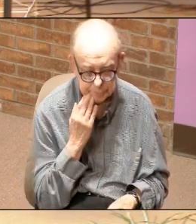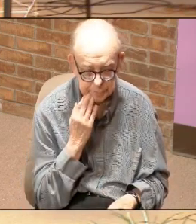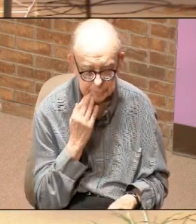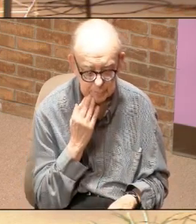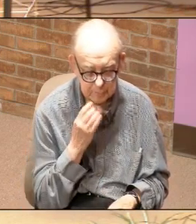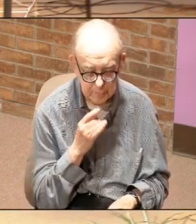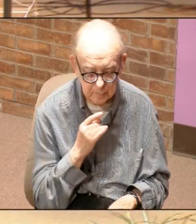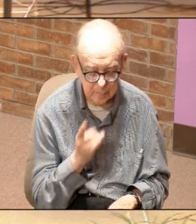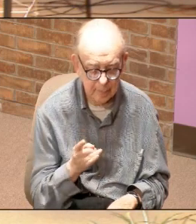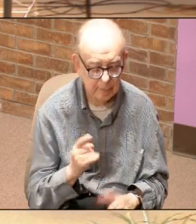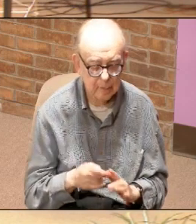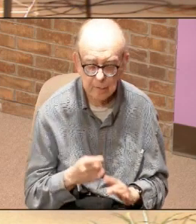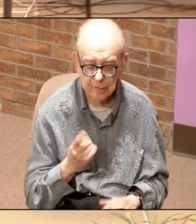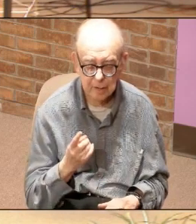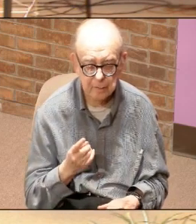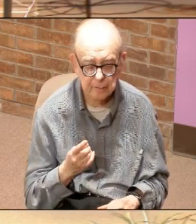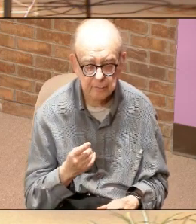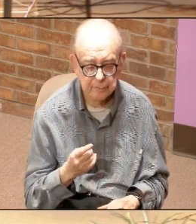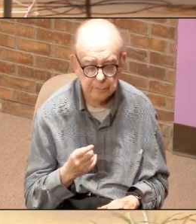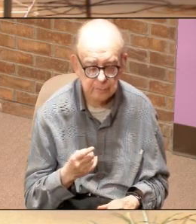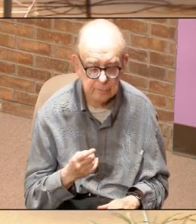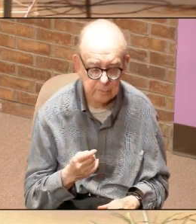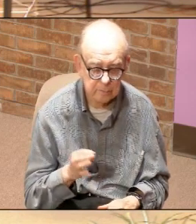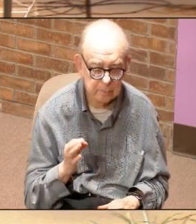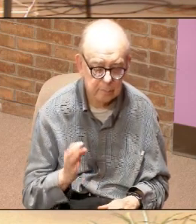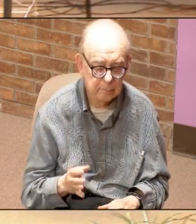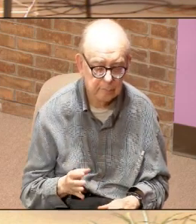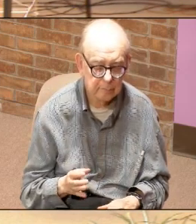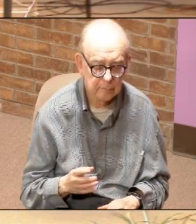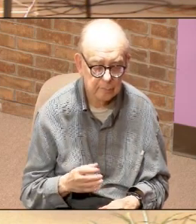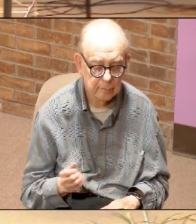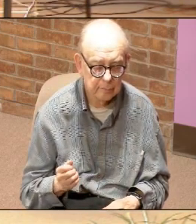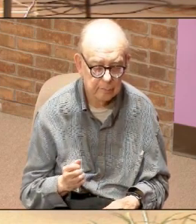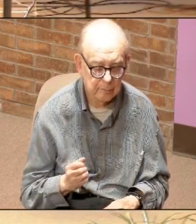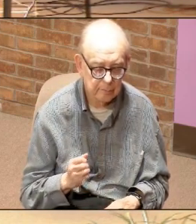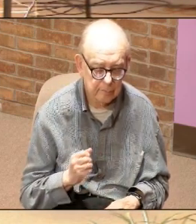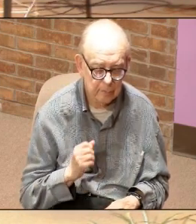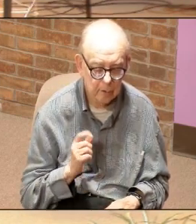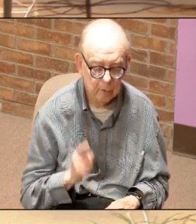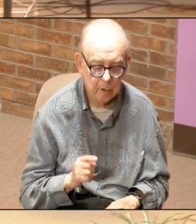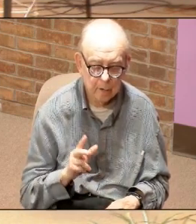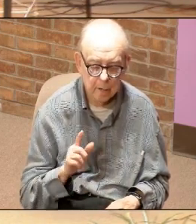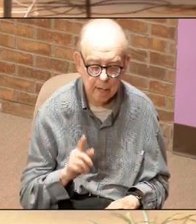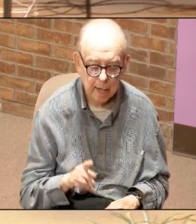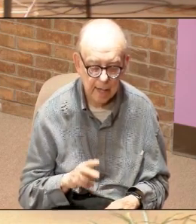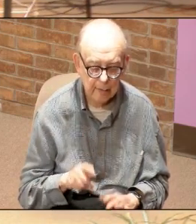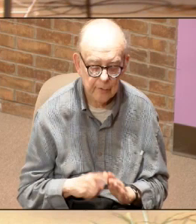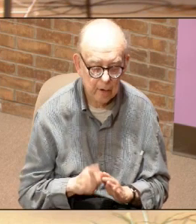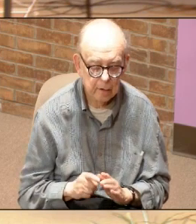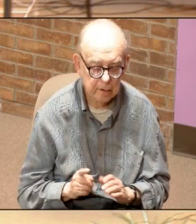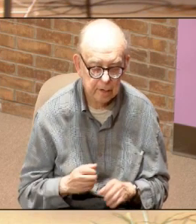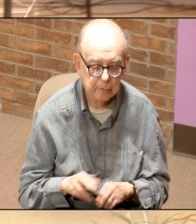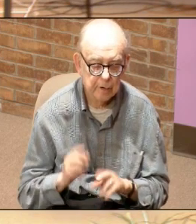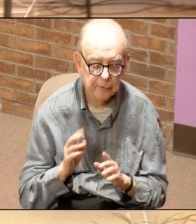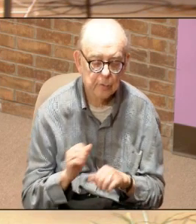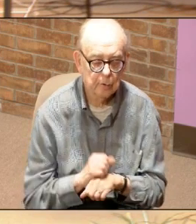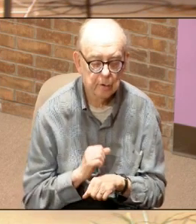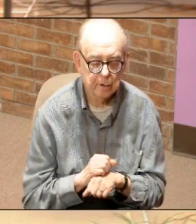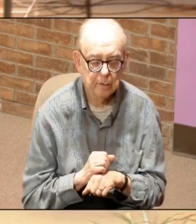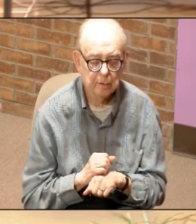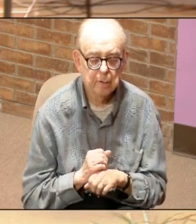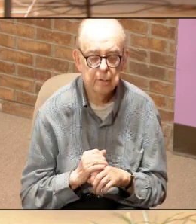get started. You don't understand, Pastor. It takes me an hour and a half to get ready for work.